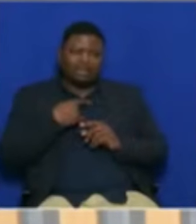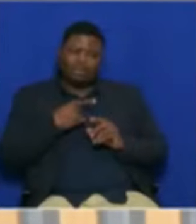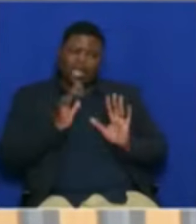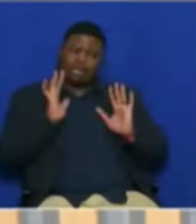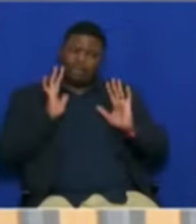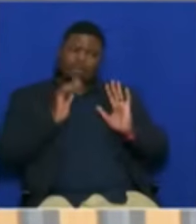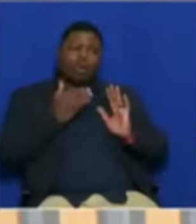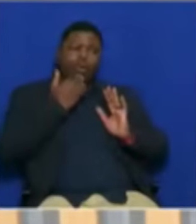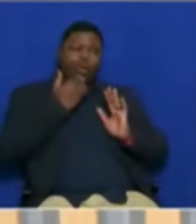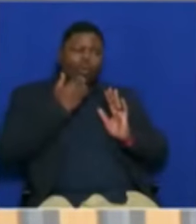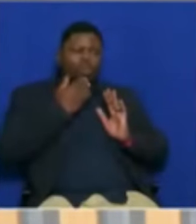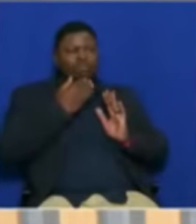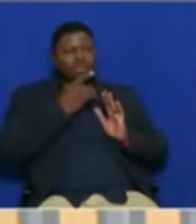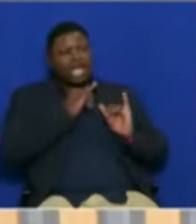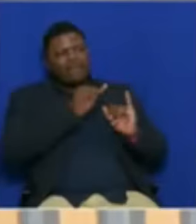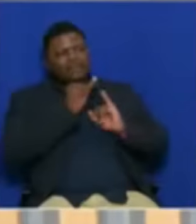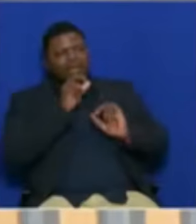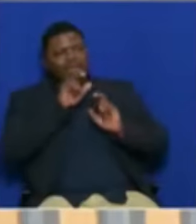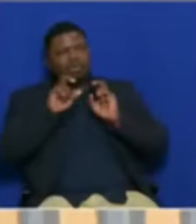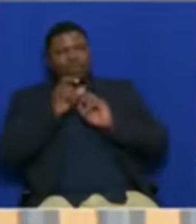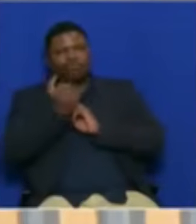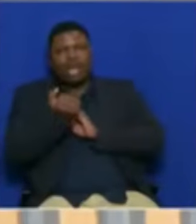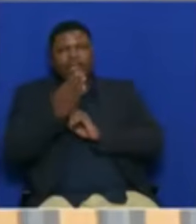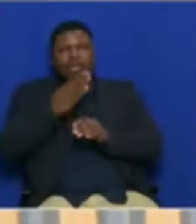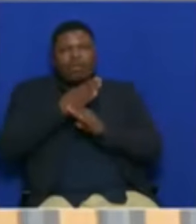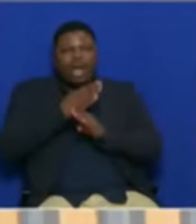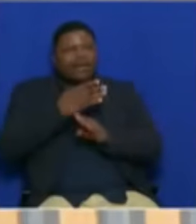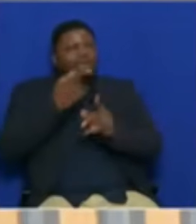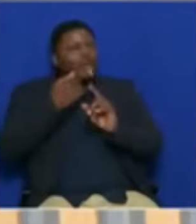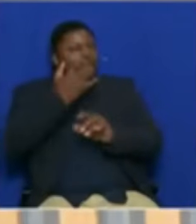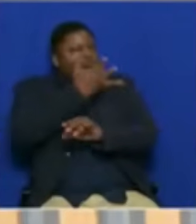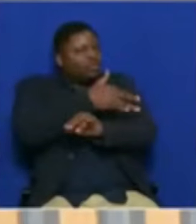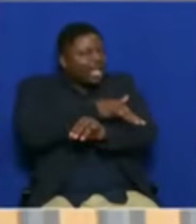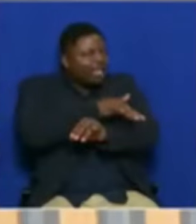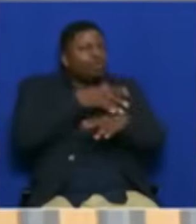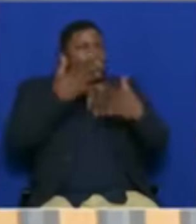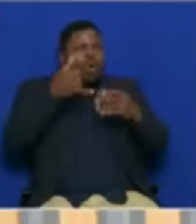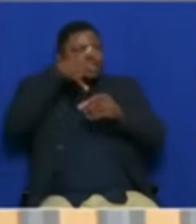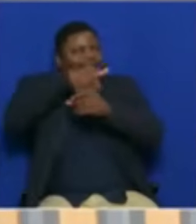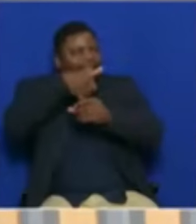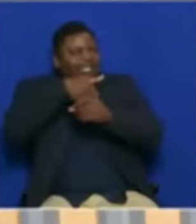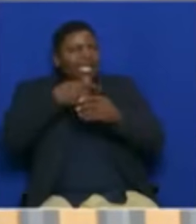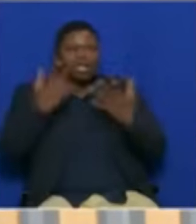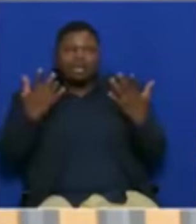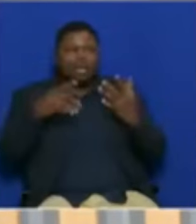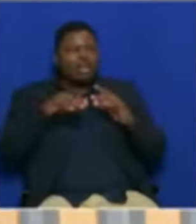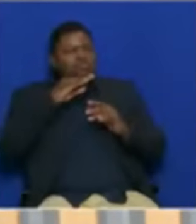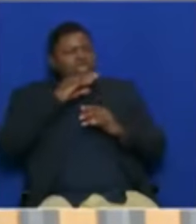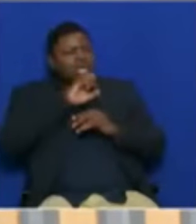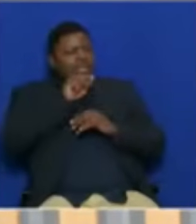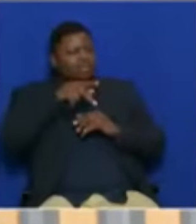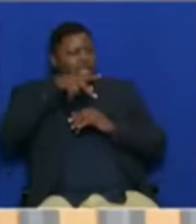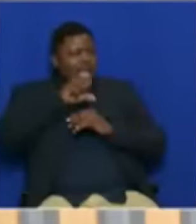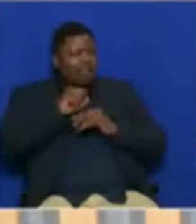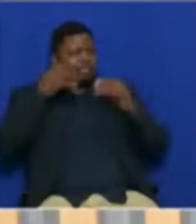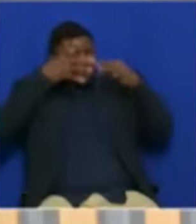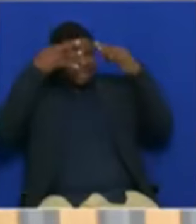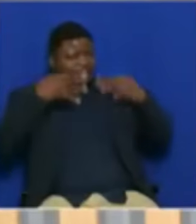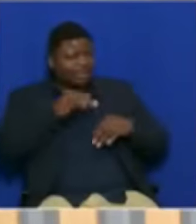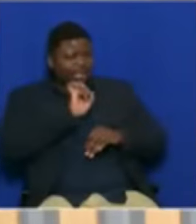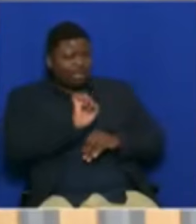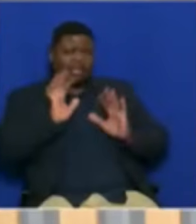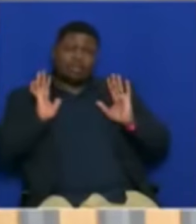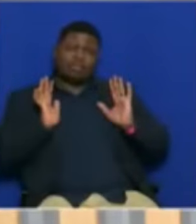to apply. And so that's a fact, it's an irrelevant fact. Yes. Let's look at something else that's